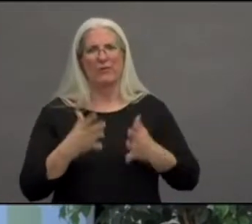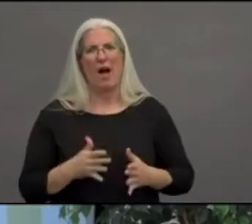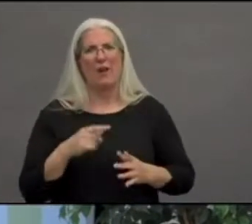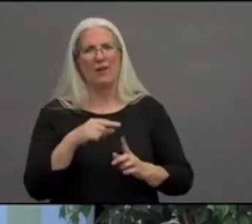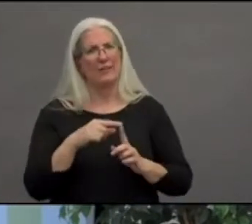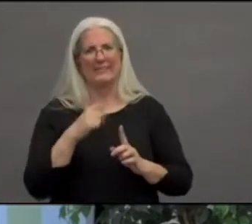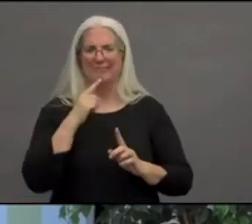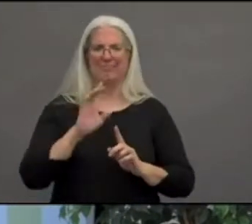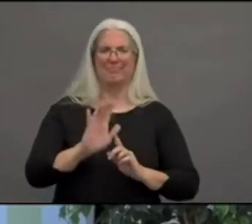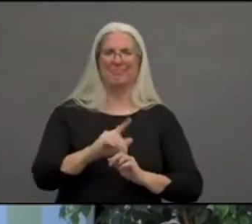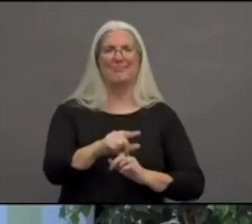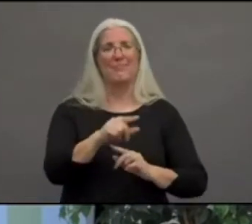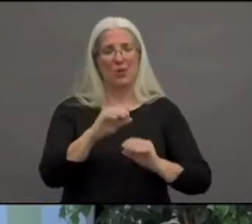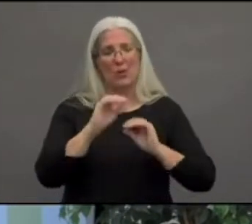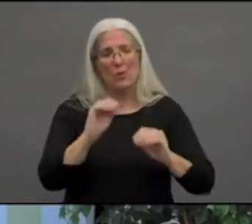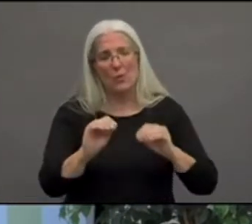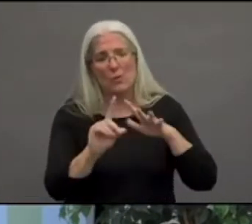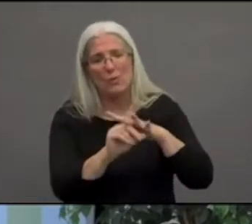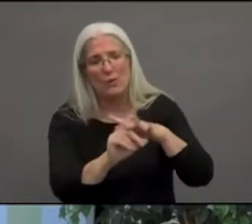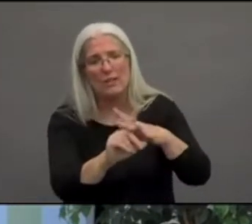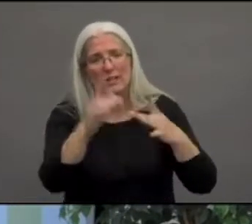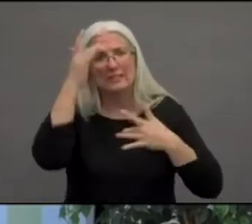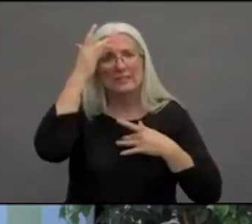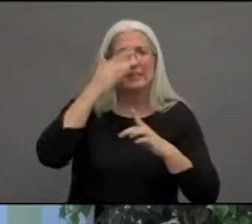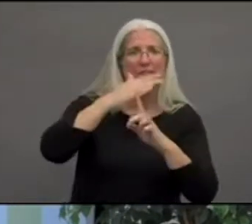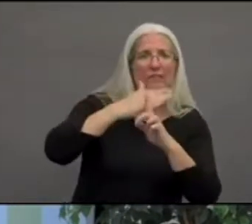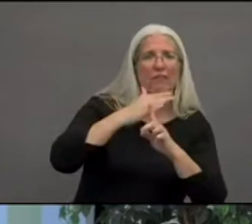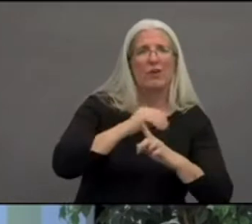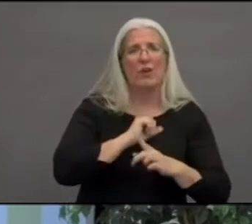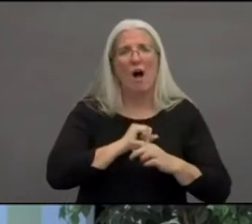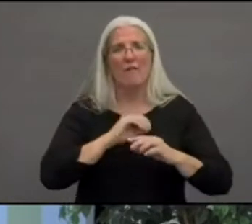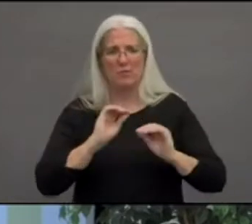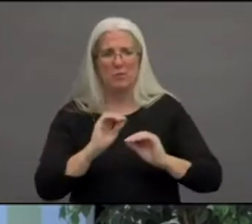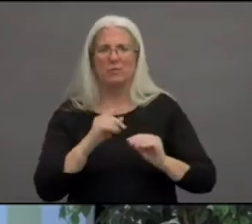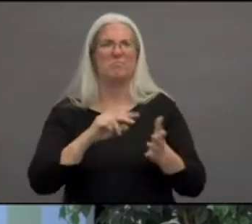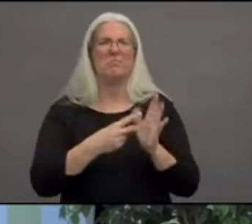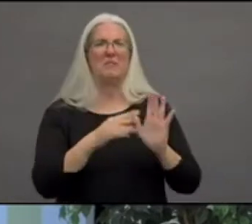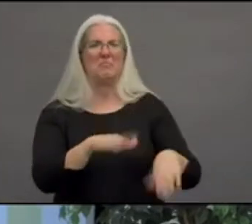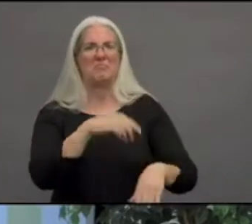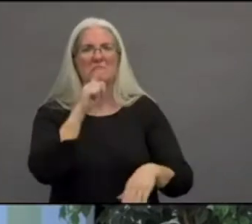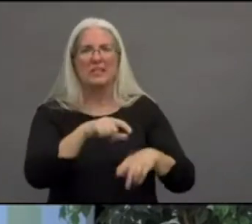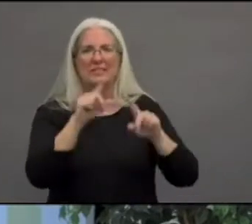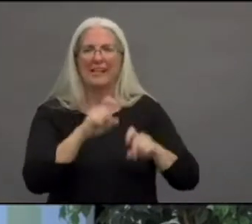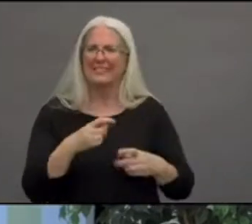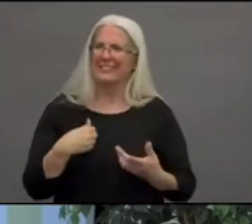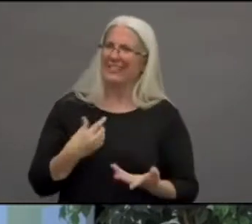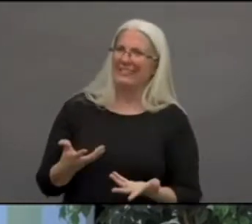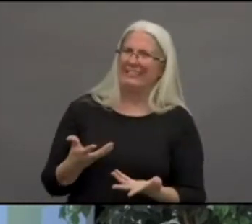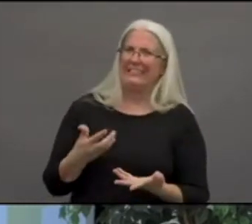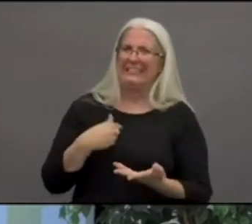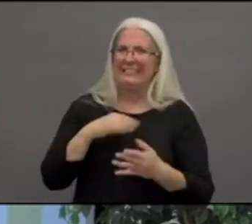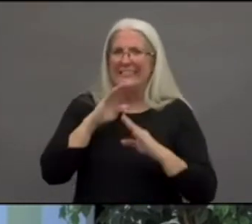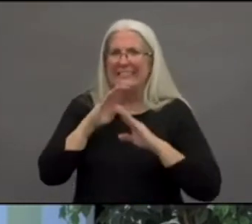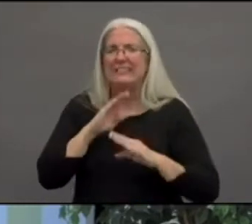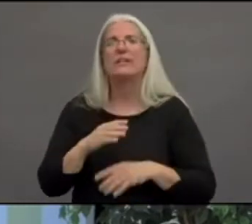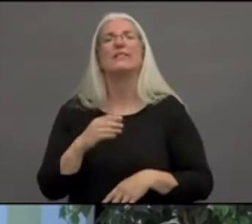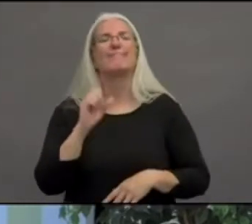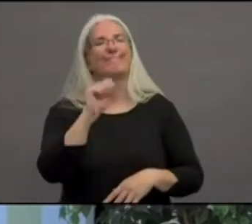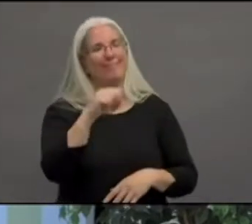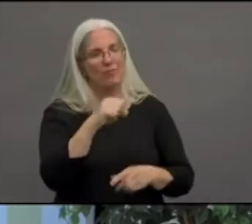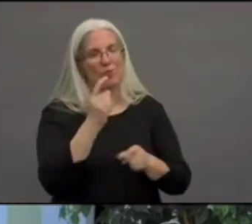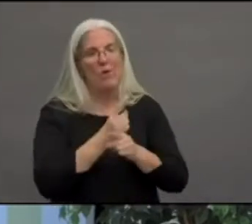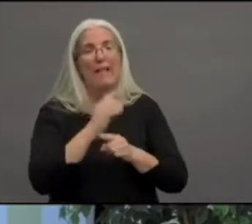not have symptoms. I think initially we were experiencing some shortages of testing kits, and we were